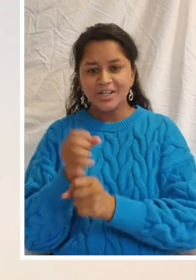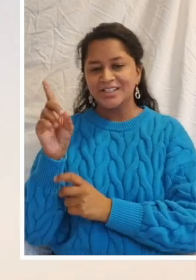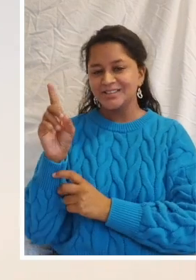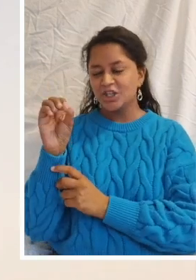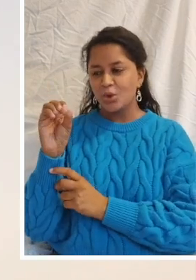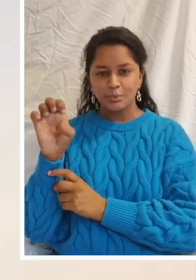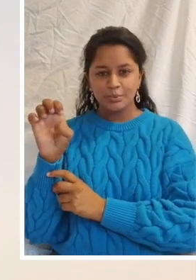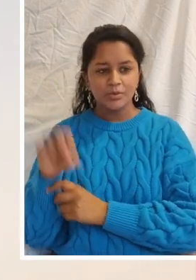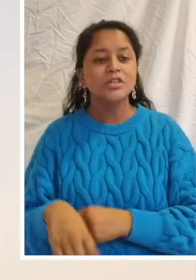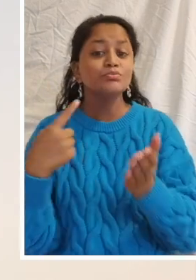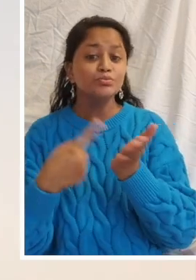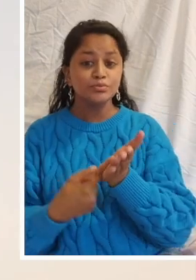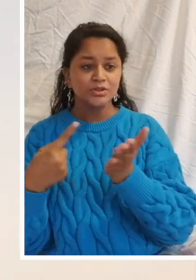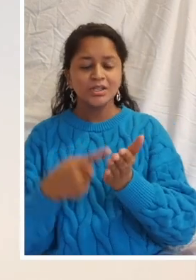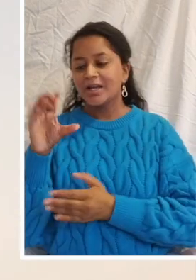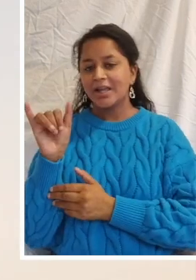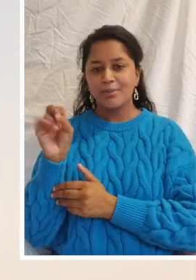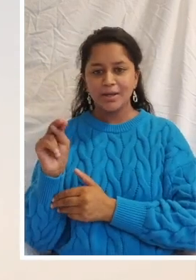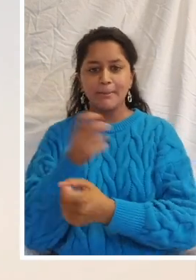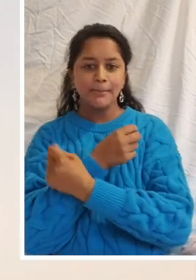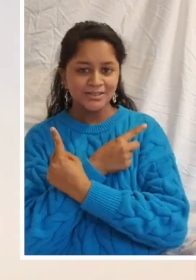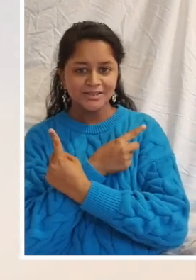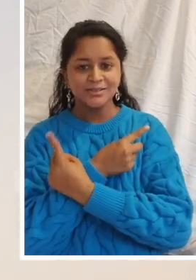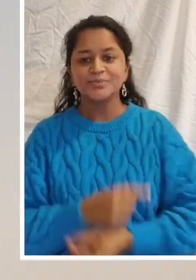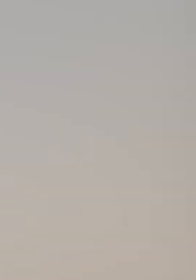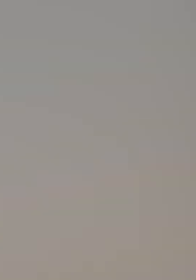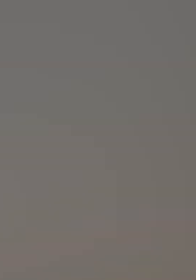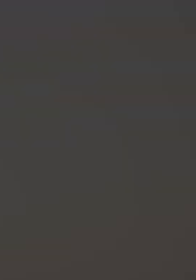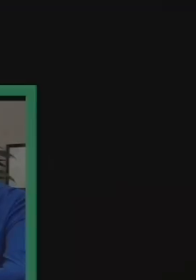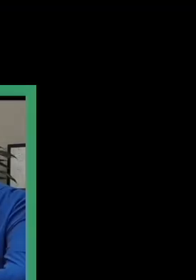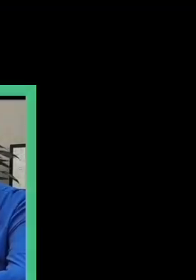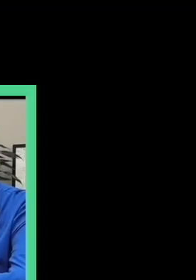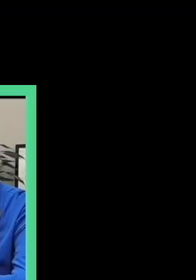to discuss about our Cayman bats.